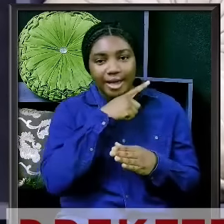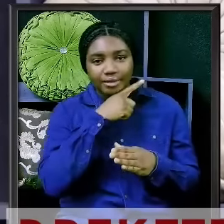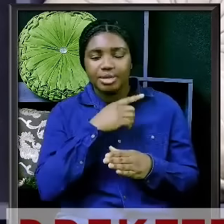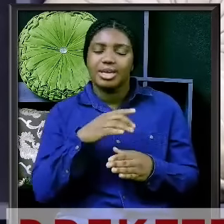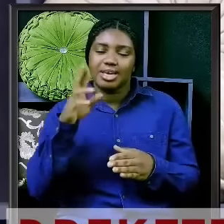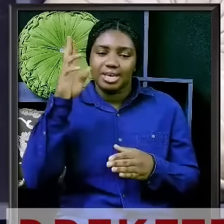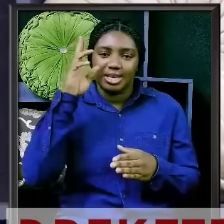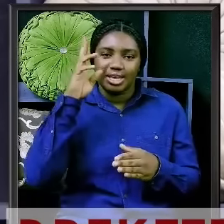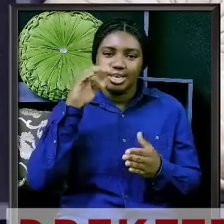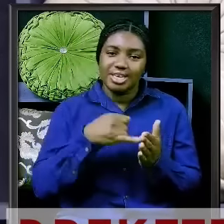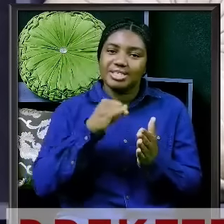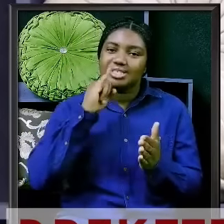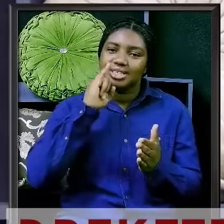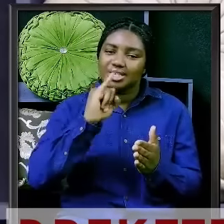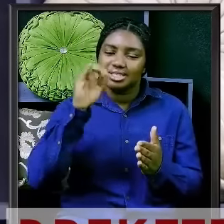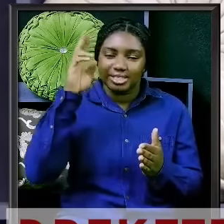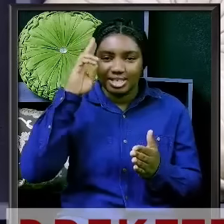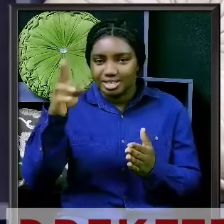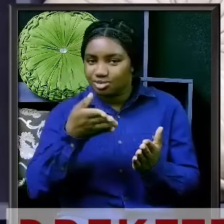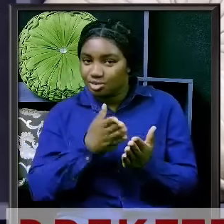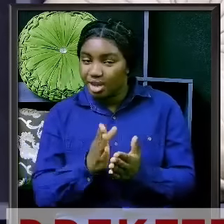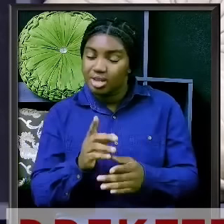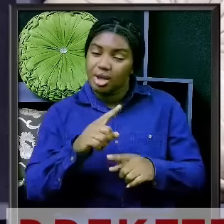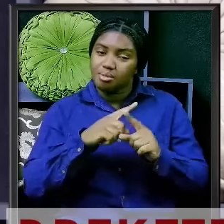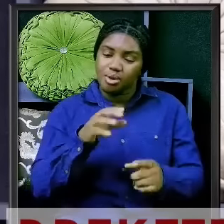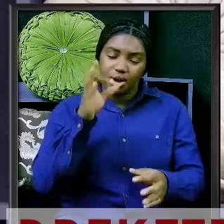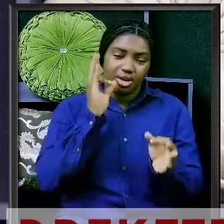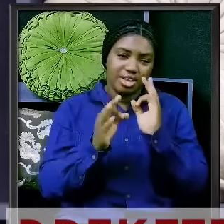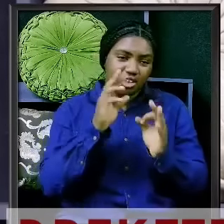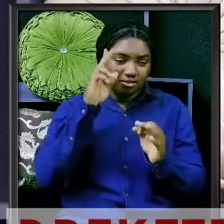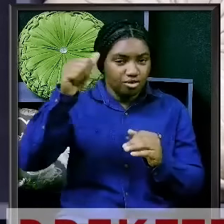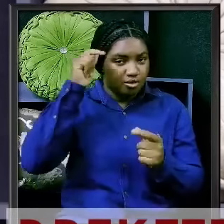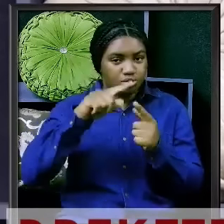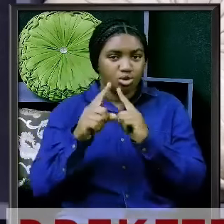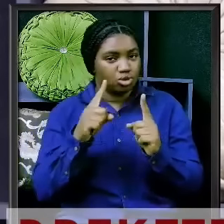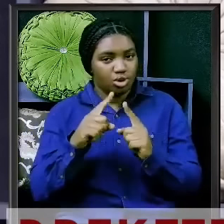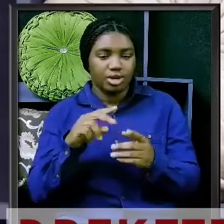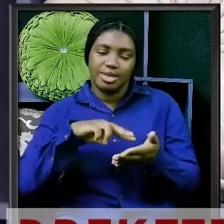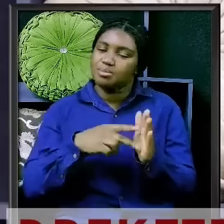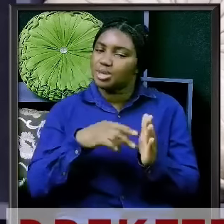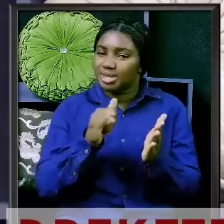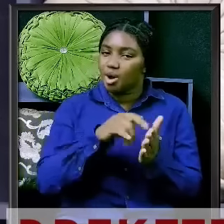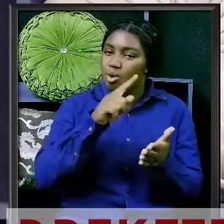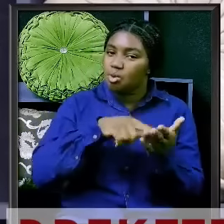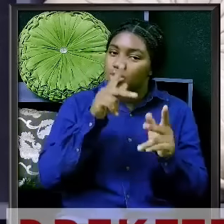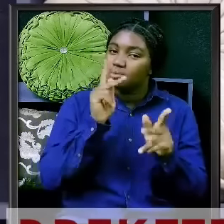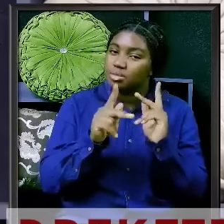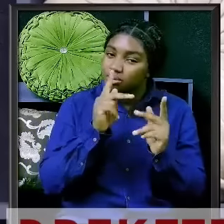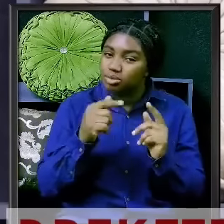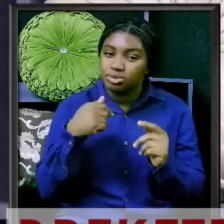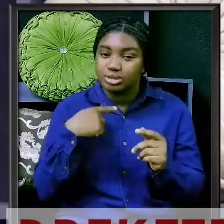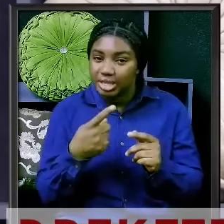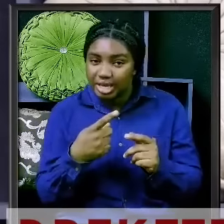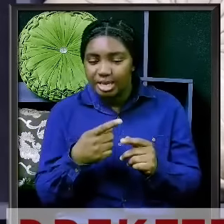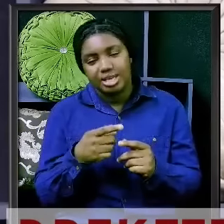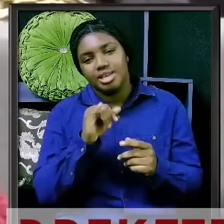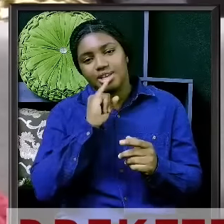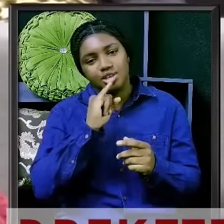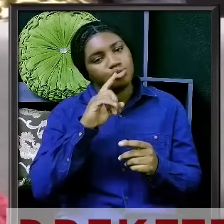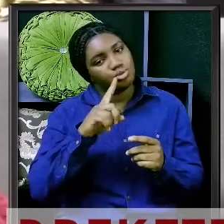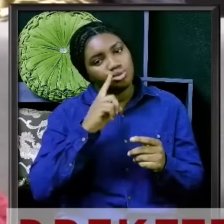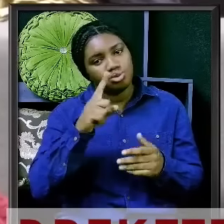nine right, and nine make us they try to reach him. But if we no go agree talk, it means say this thing where people they talk, say maybe not so Ebonyi people they do.